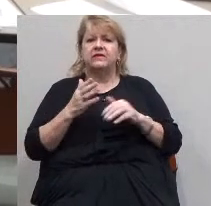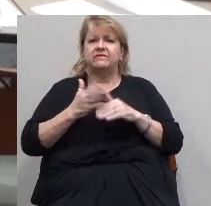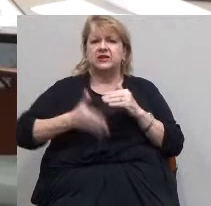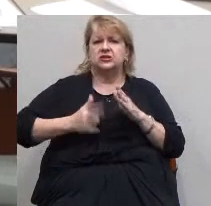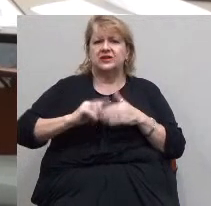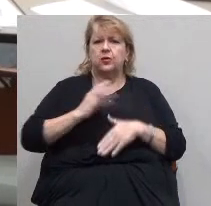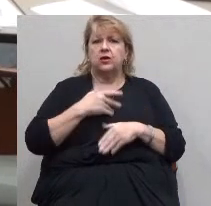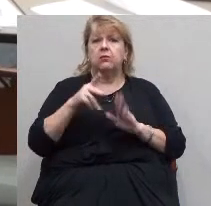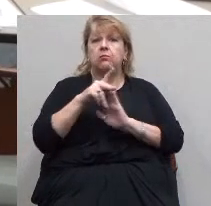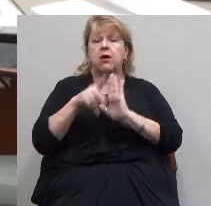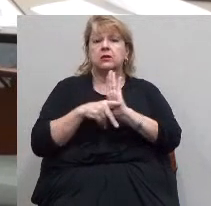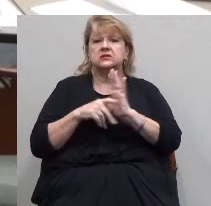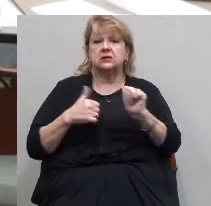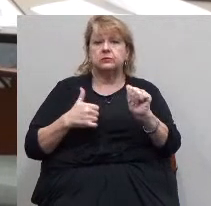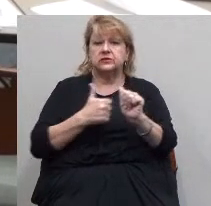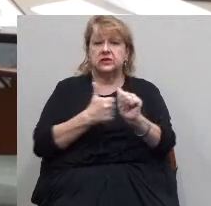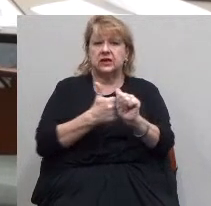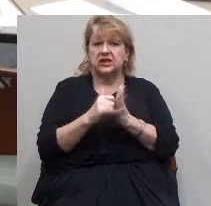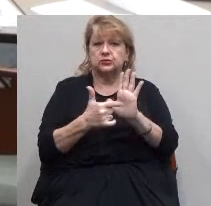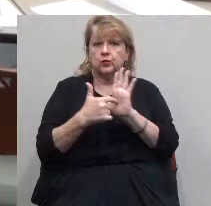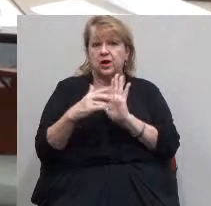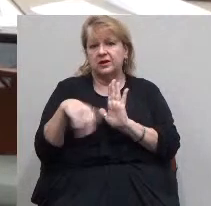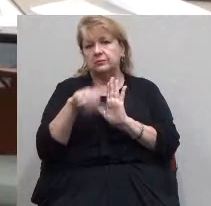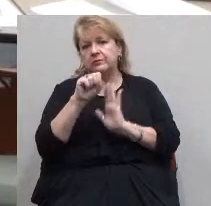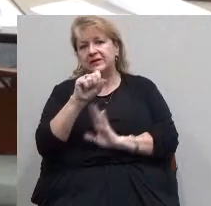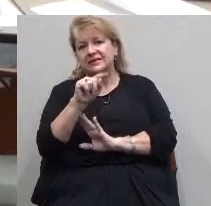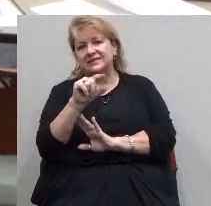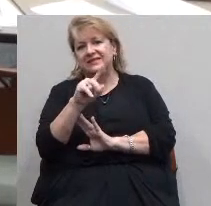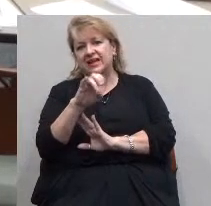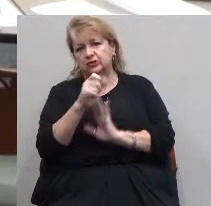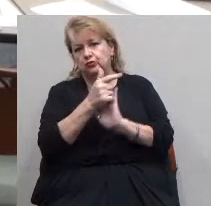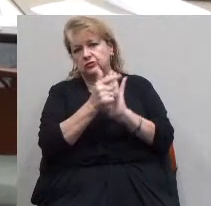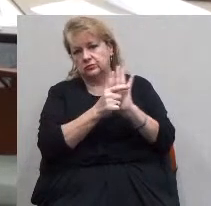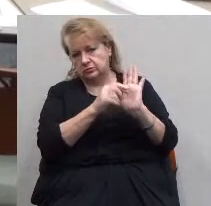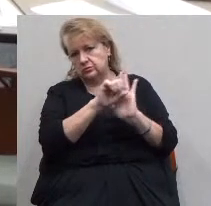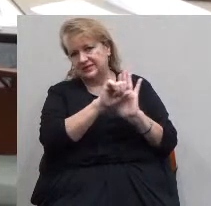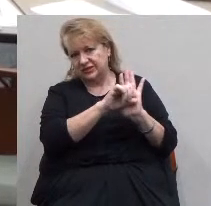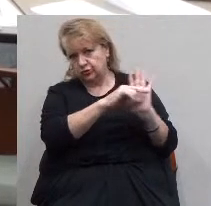updates that are required by statute at that point.